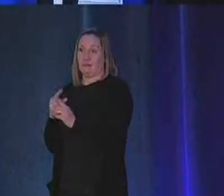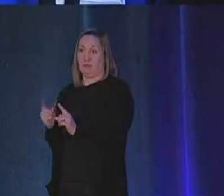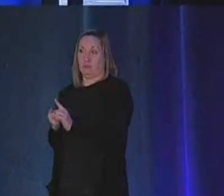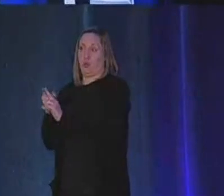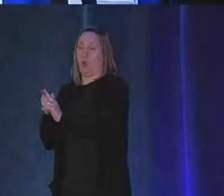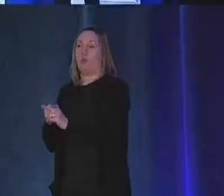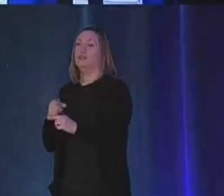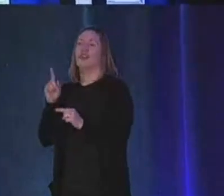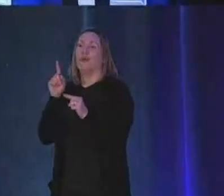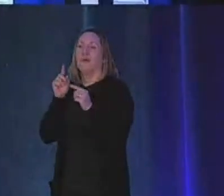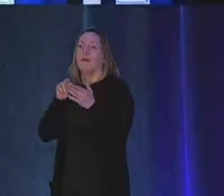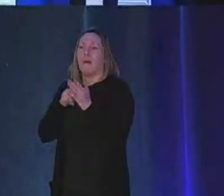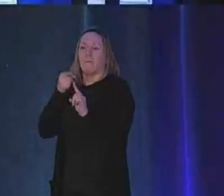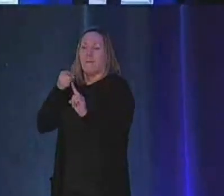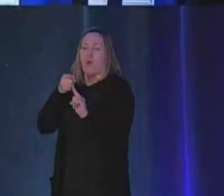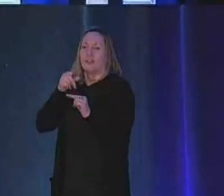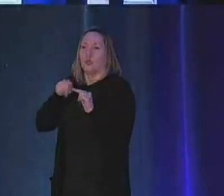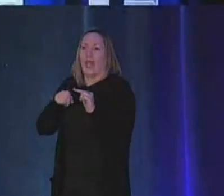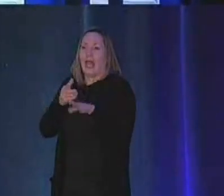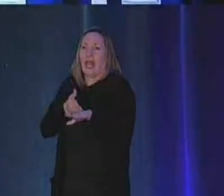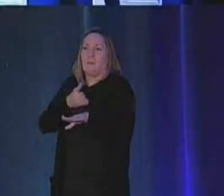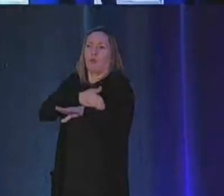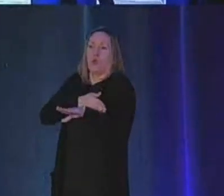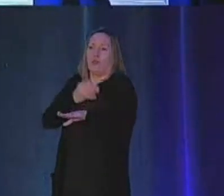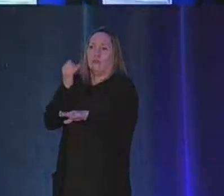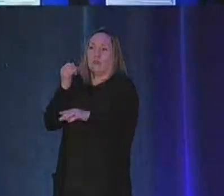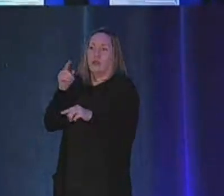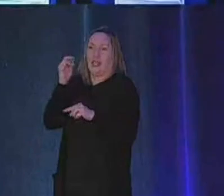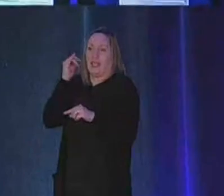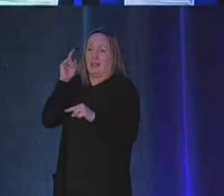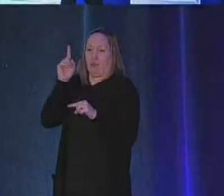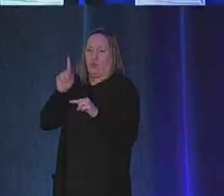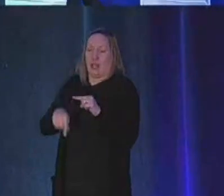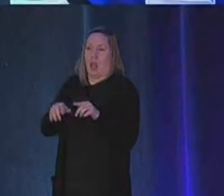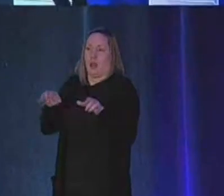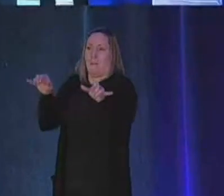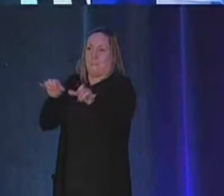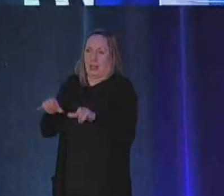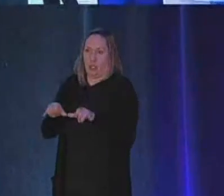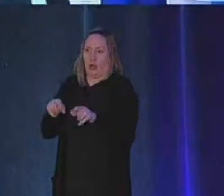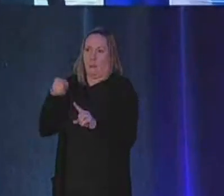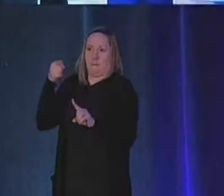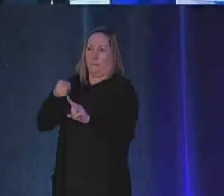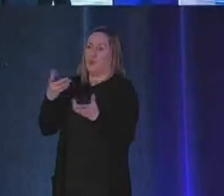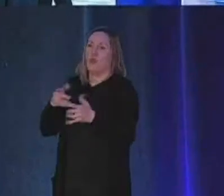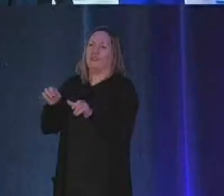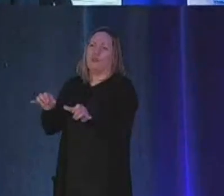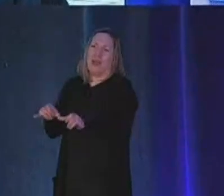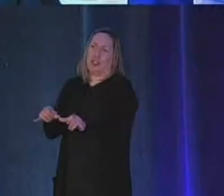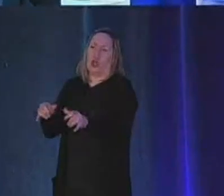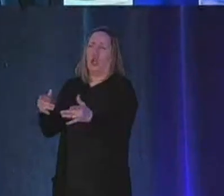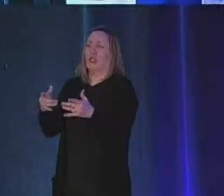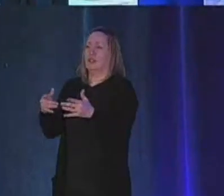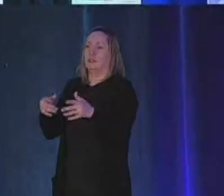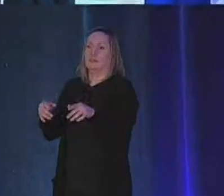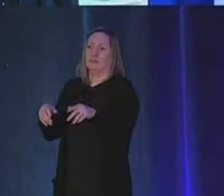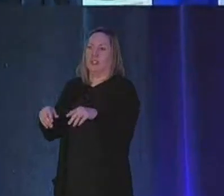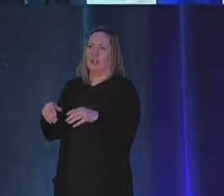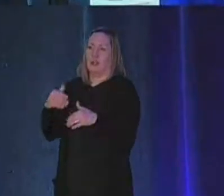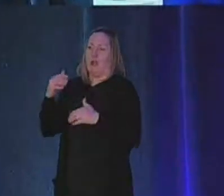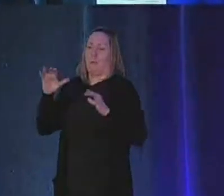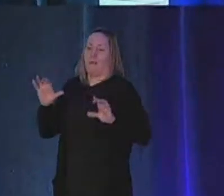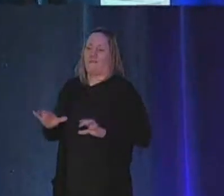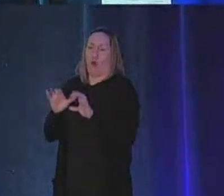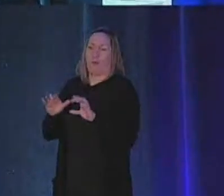you cannot improve what you cannot measure. So you absolutely have to measure performance of the app, because